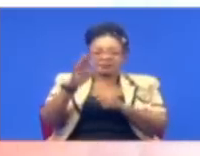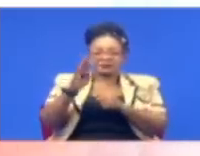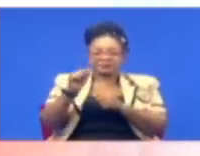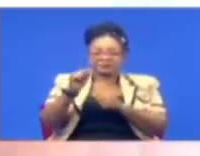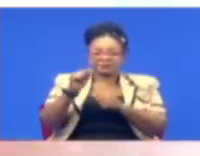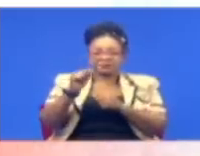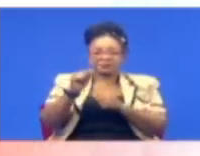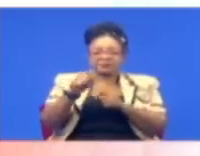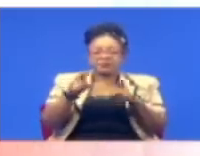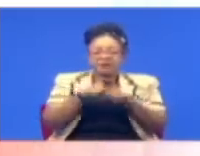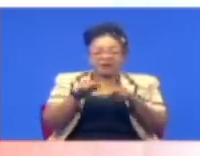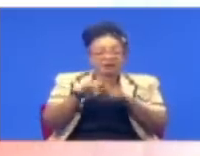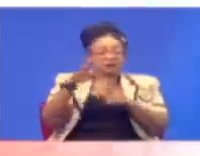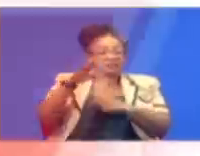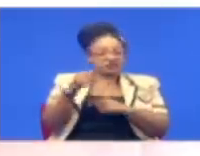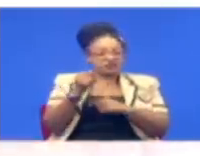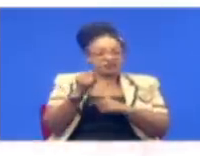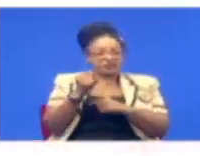As a Chief Justice,